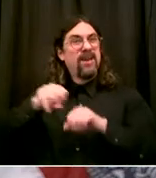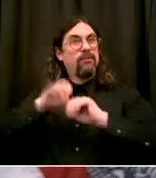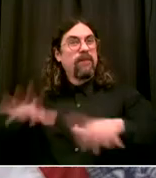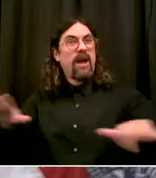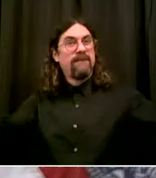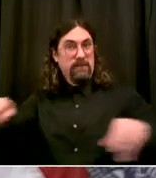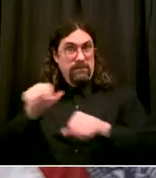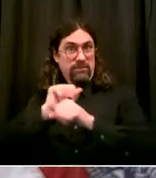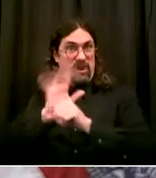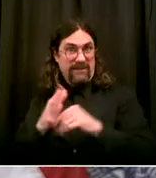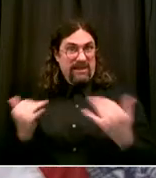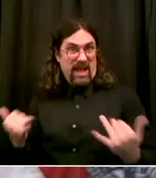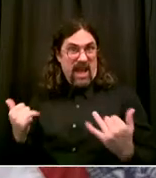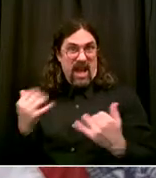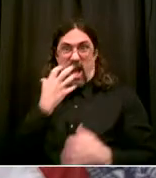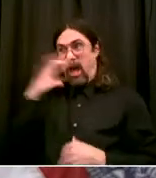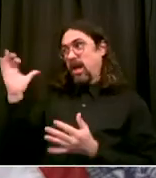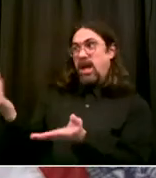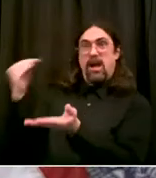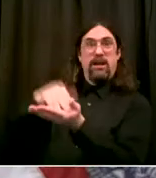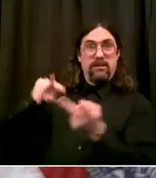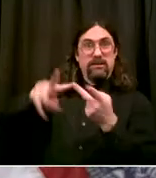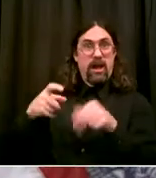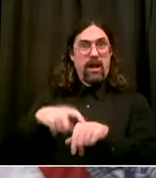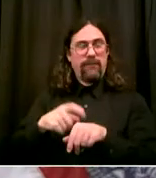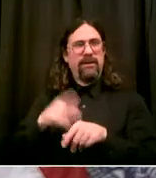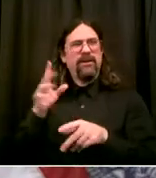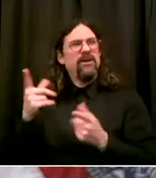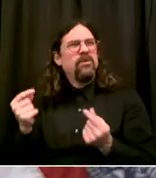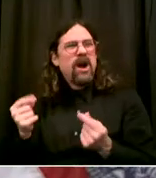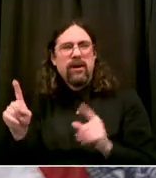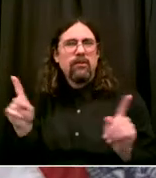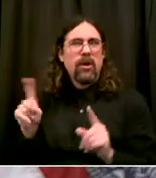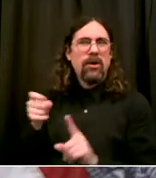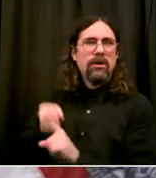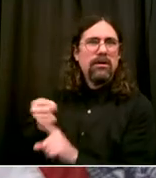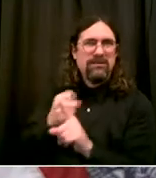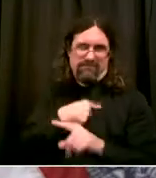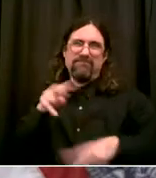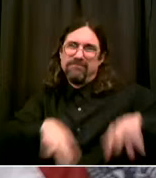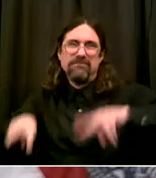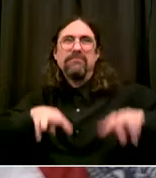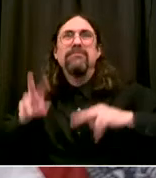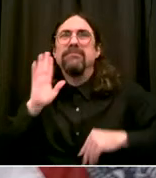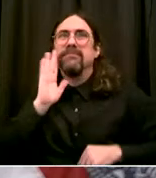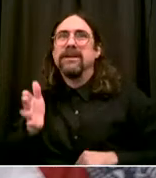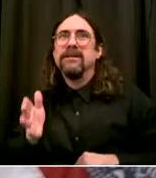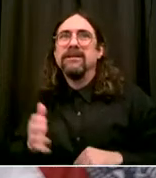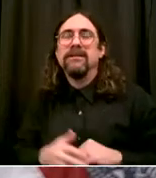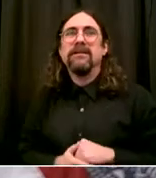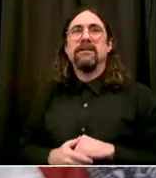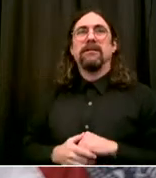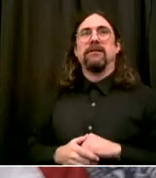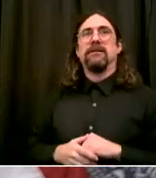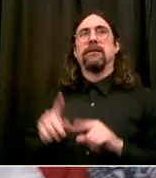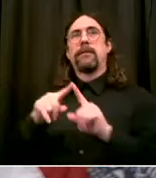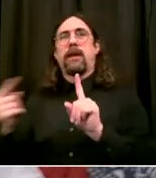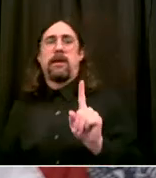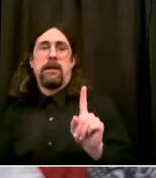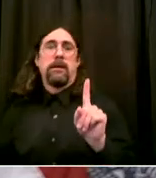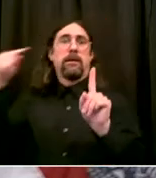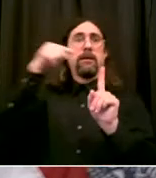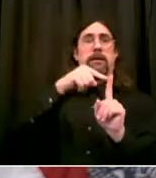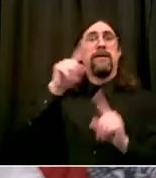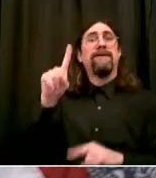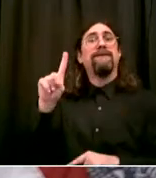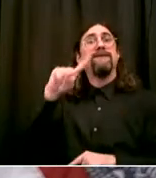laid bare where the vulnerabilities are and the amount of people we lost and the fact that so much of it had to do with